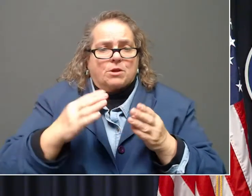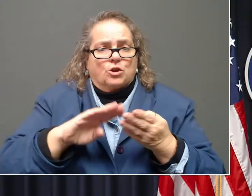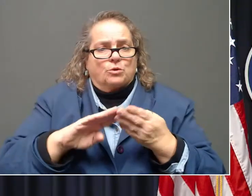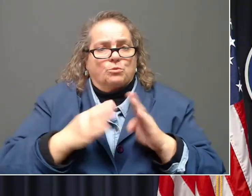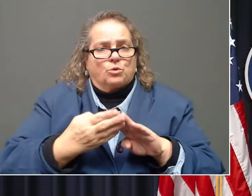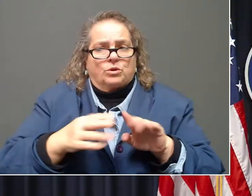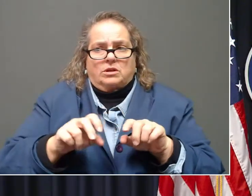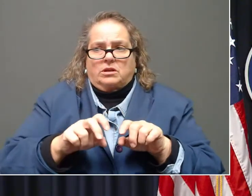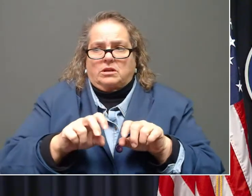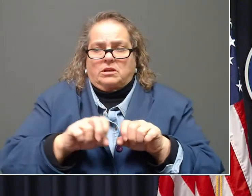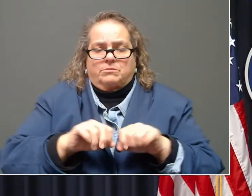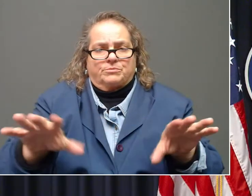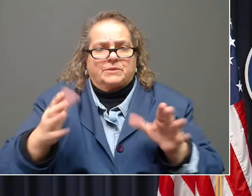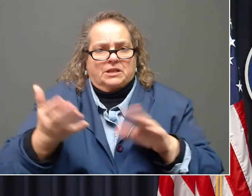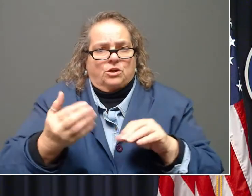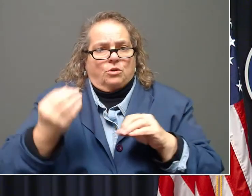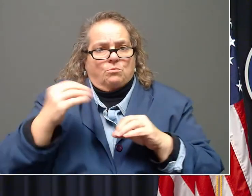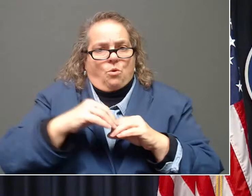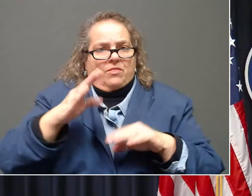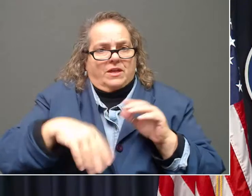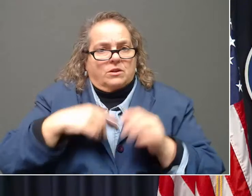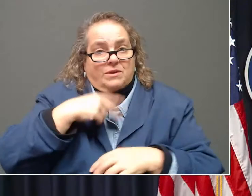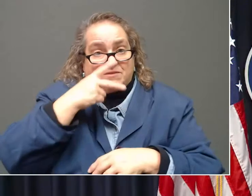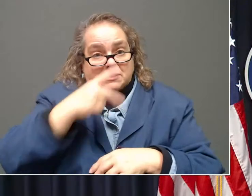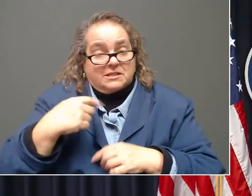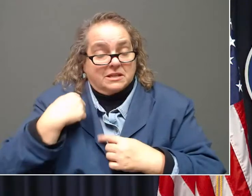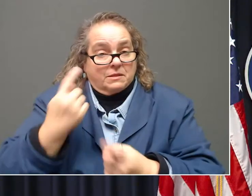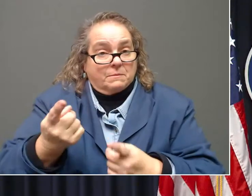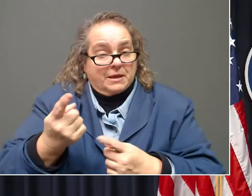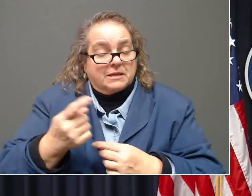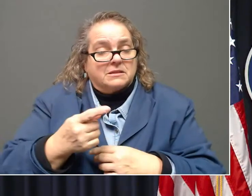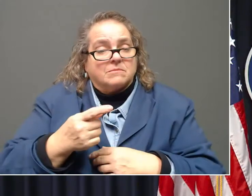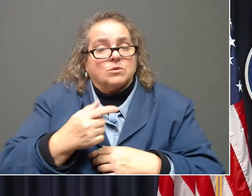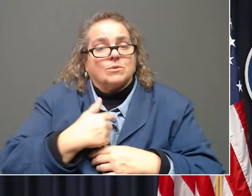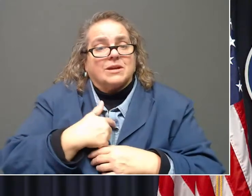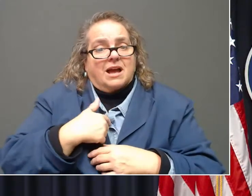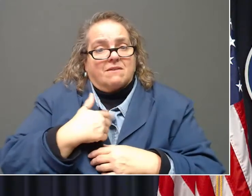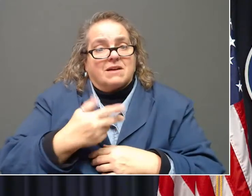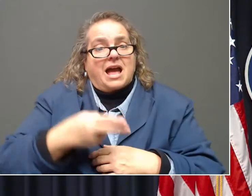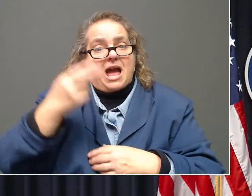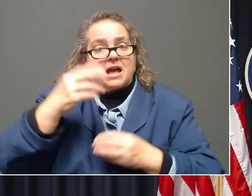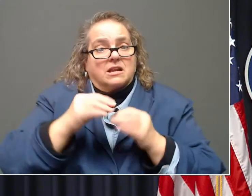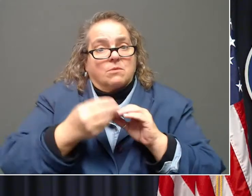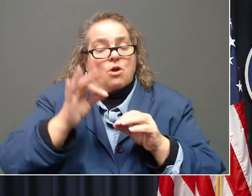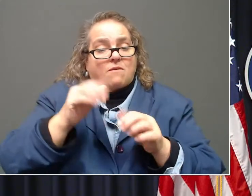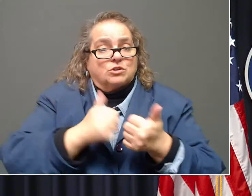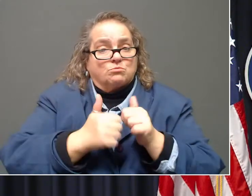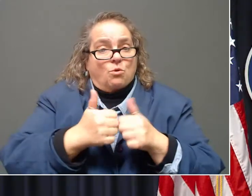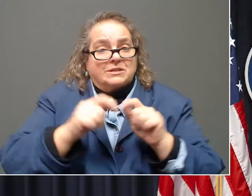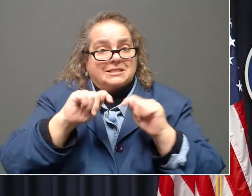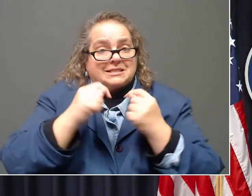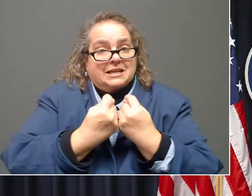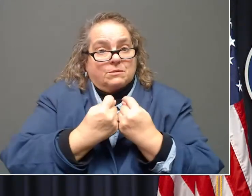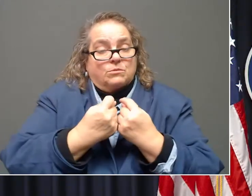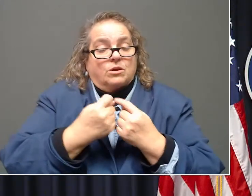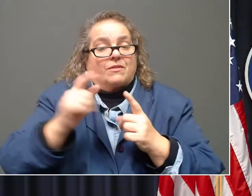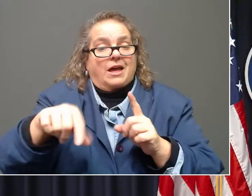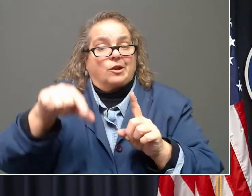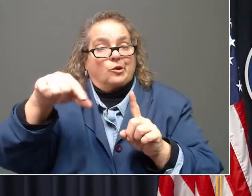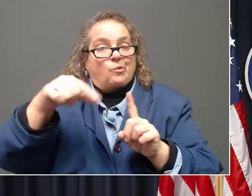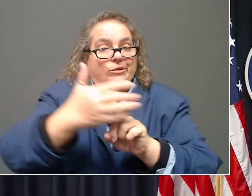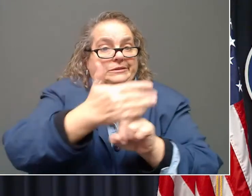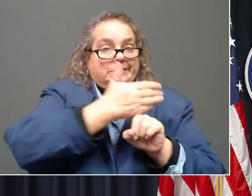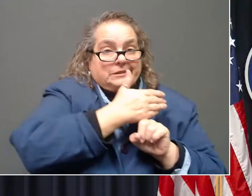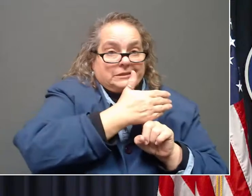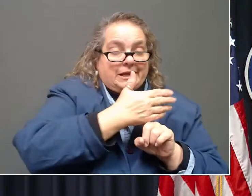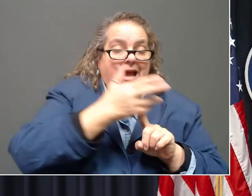is random names to real people's addresses, and I think that's what the individual